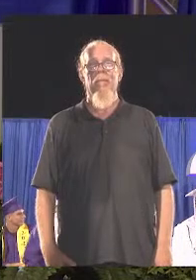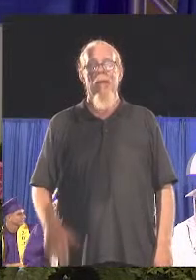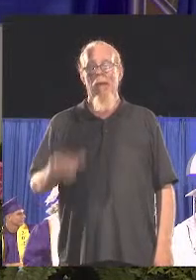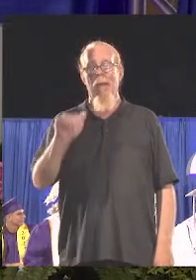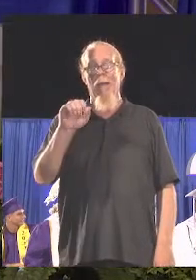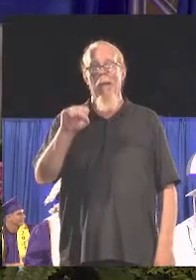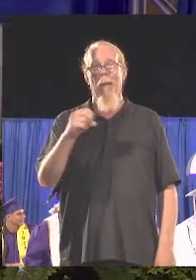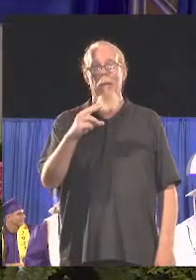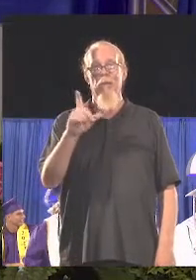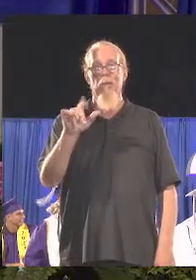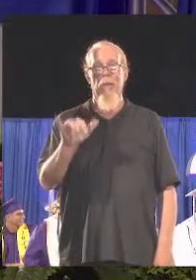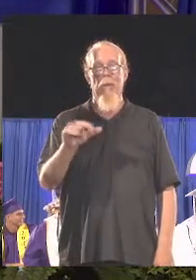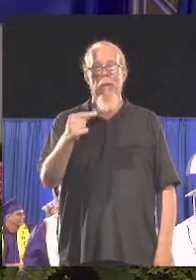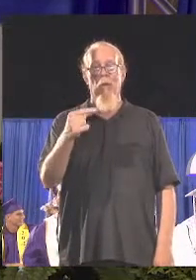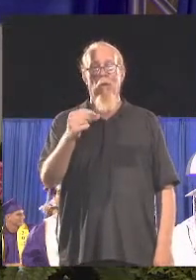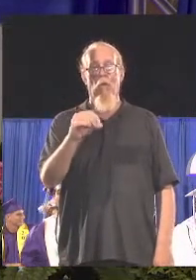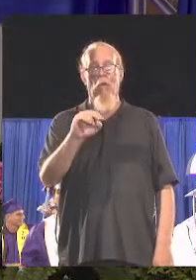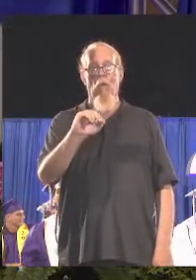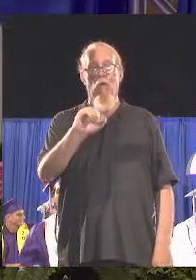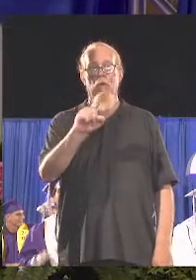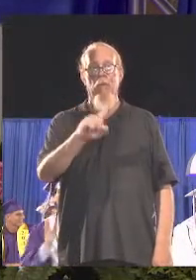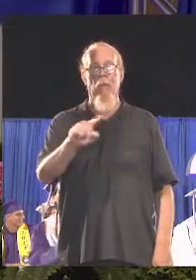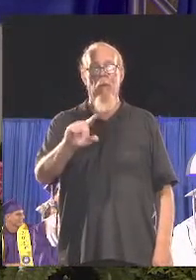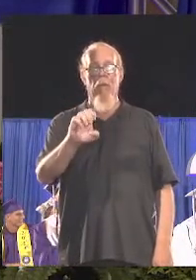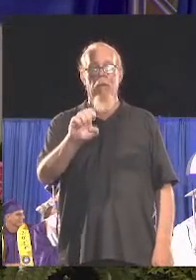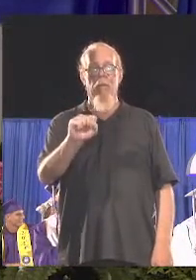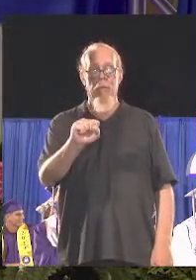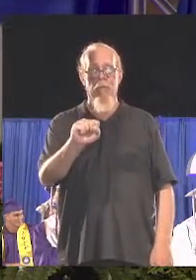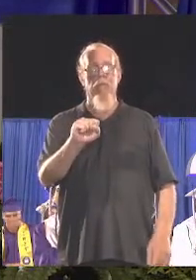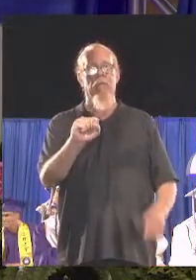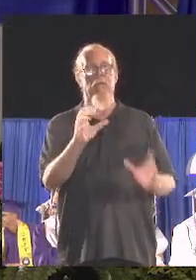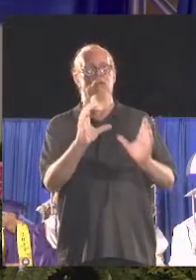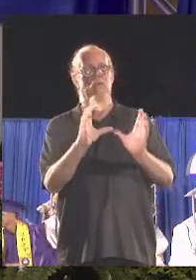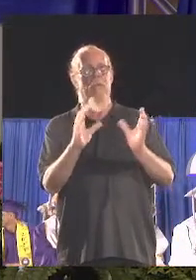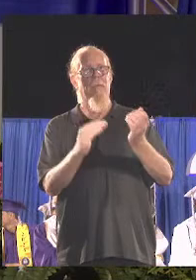Ashley A. Gonzalez, Certified Medical Assistant.